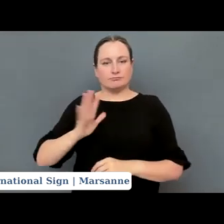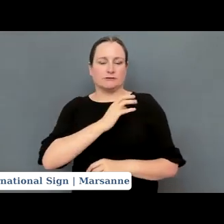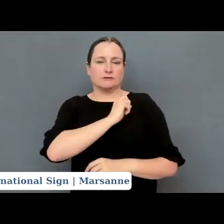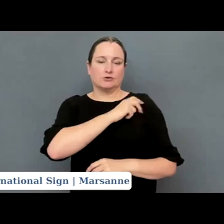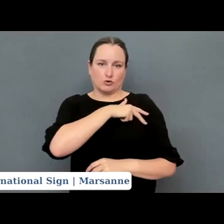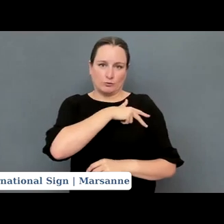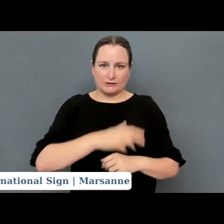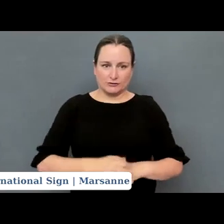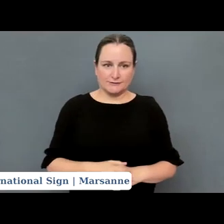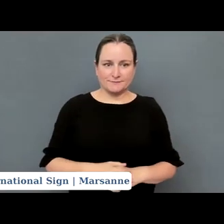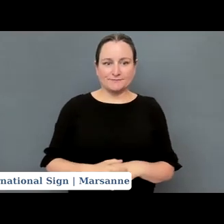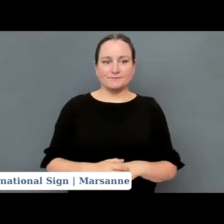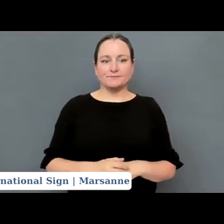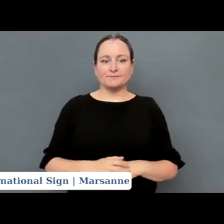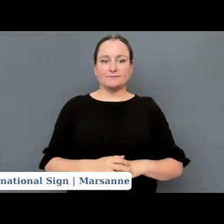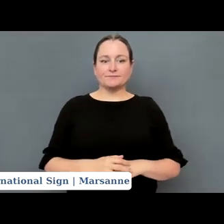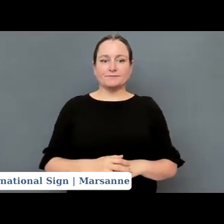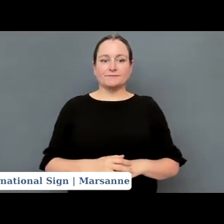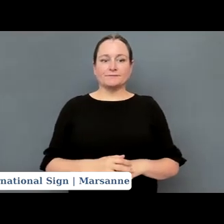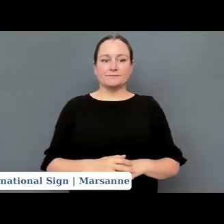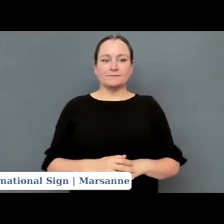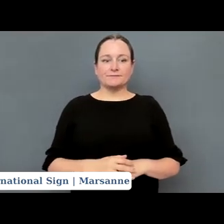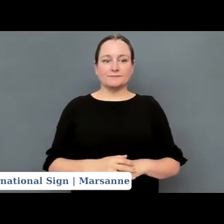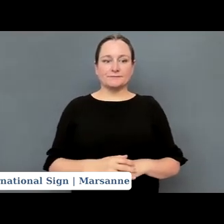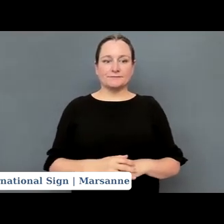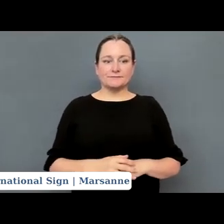I would like to share here our experience